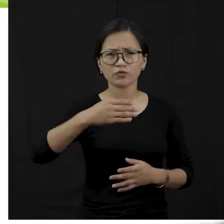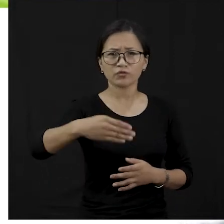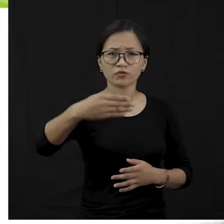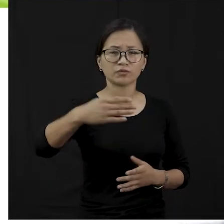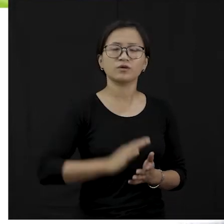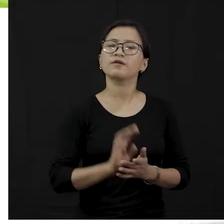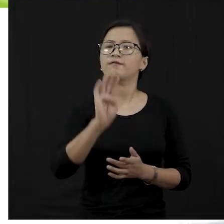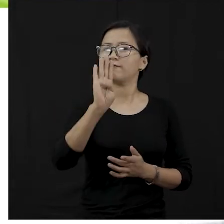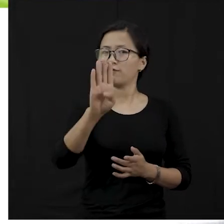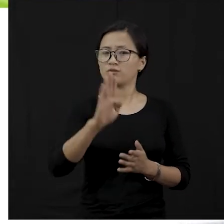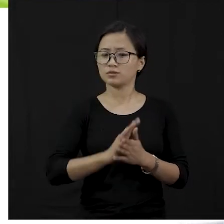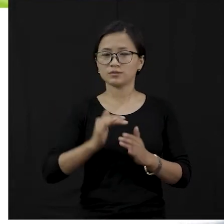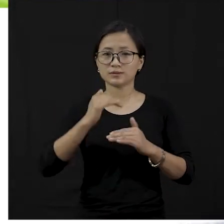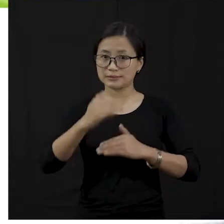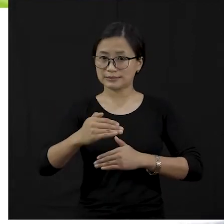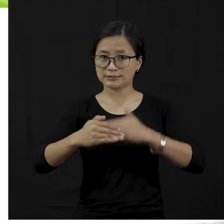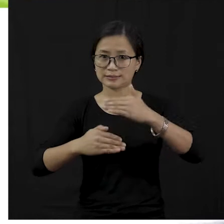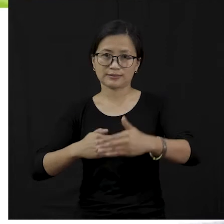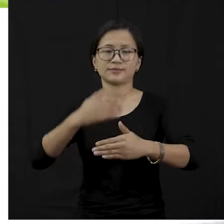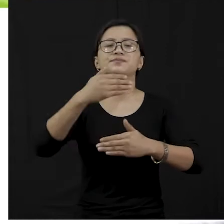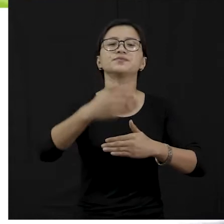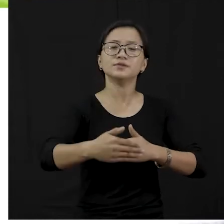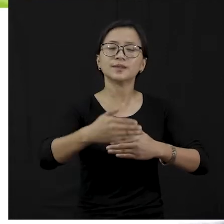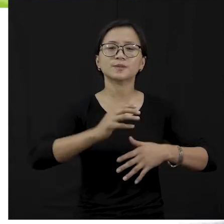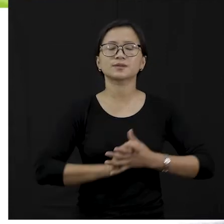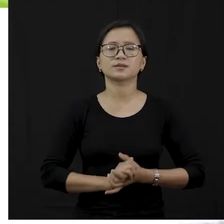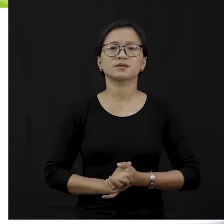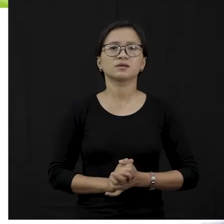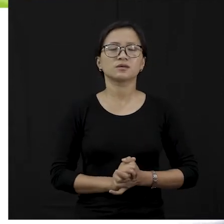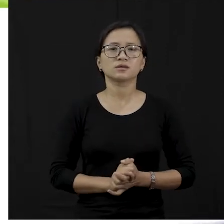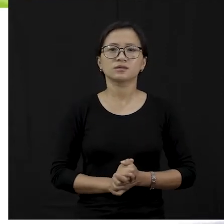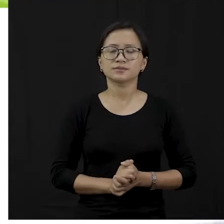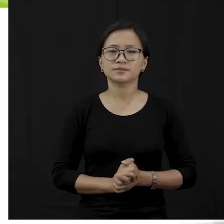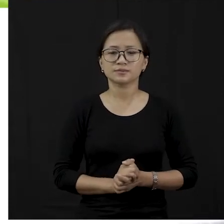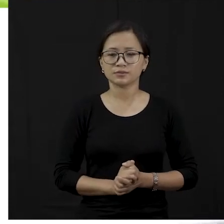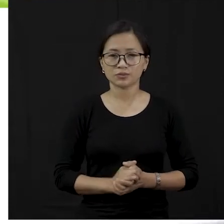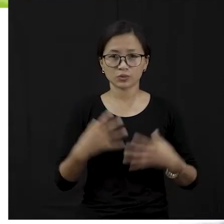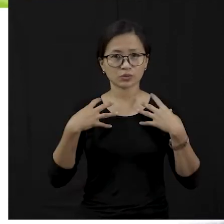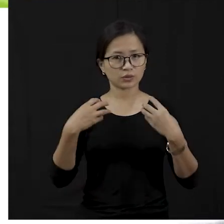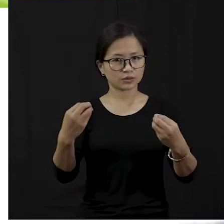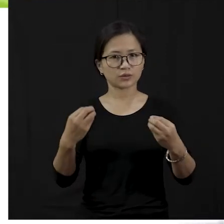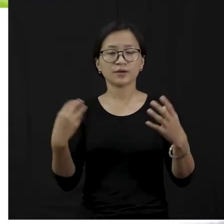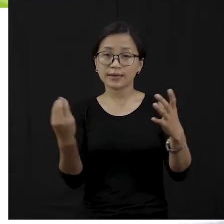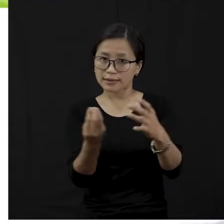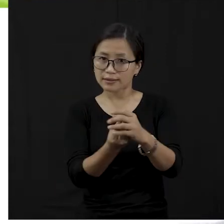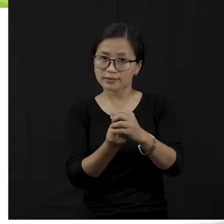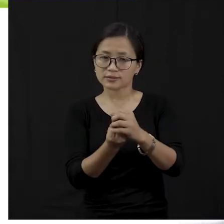4 steps. Go forward 4 steps because we want to